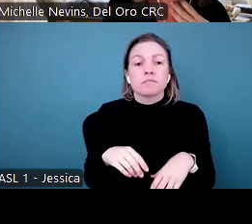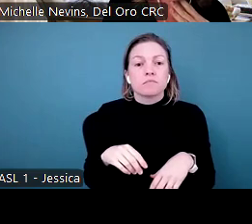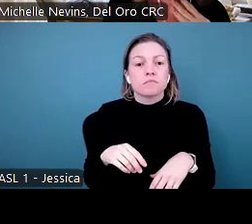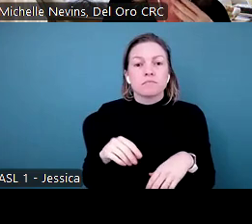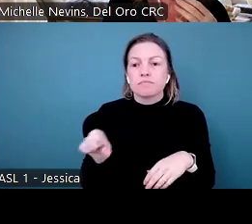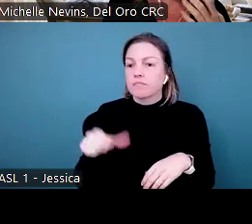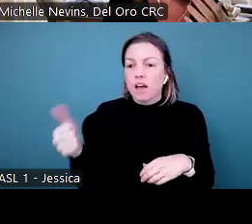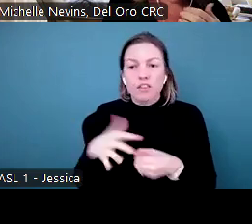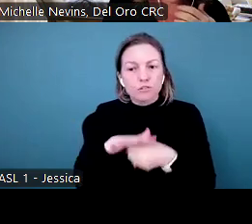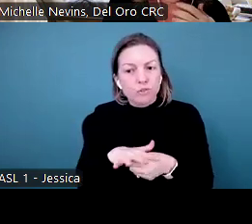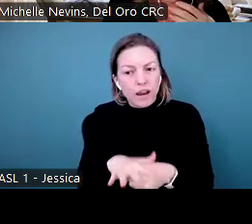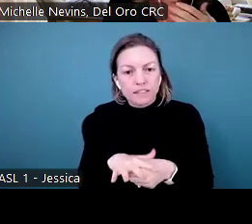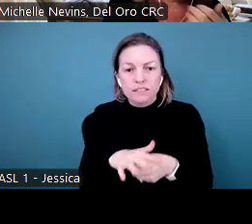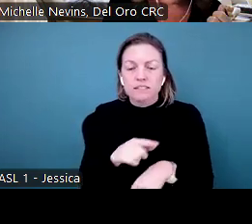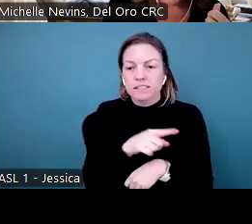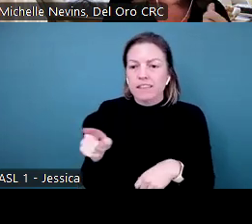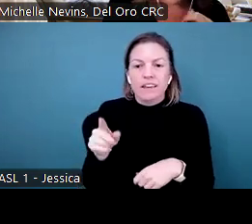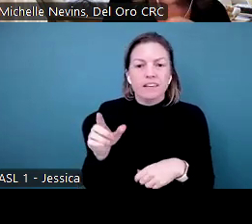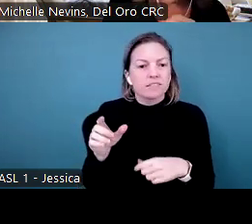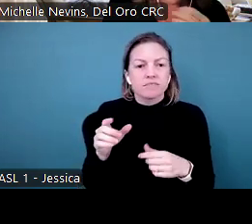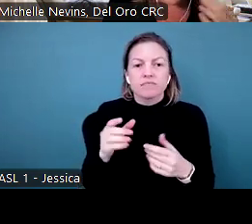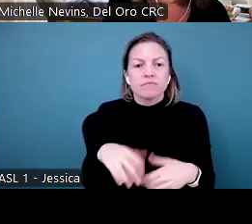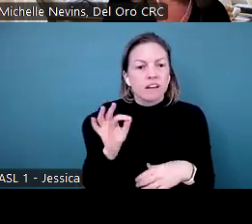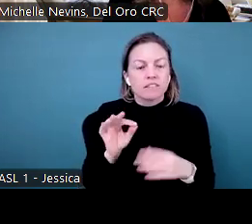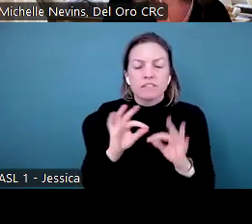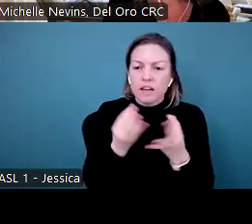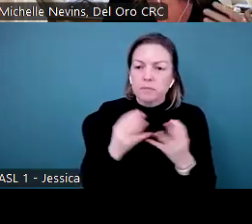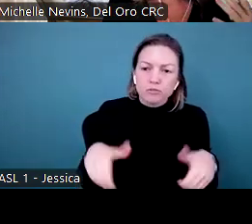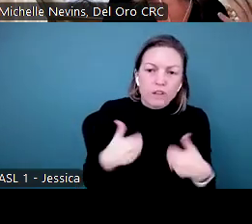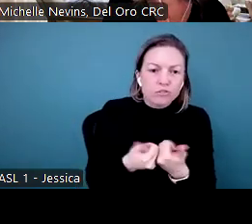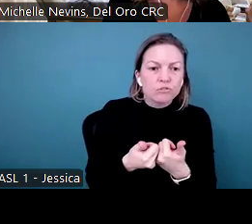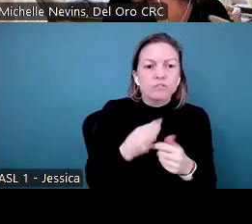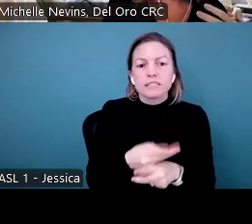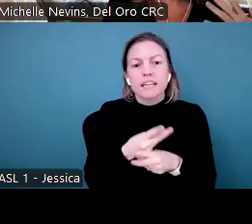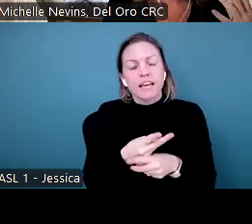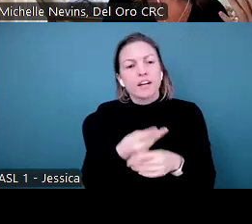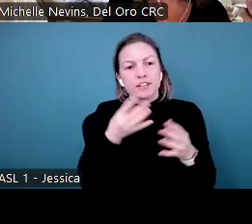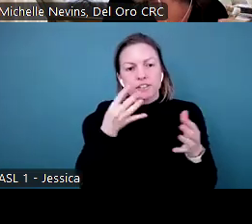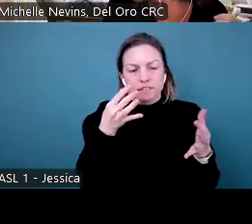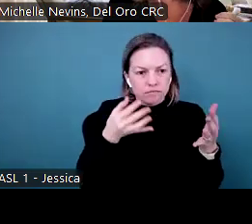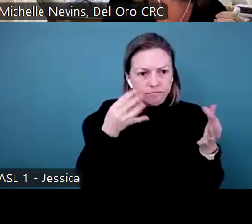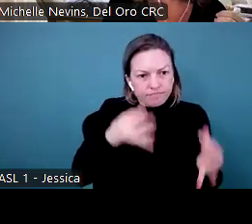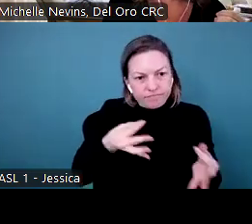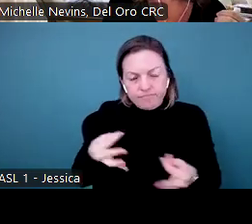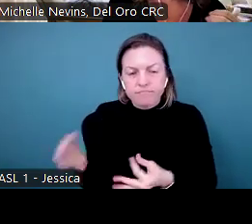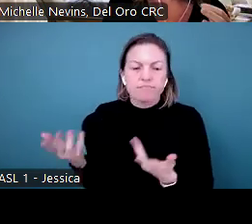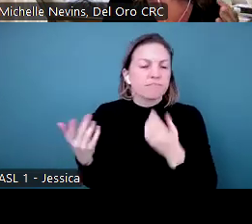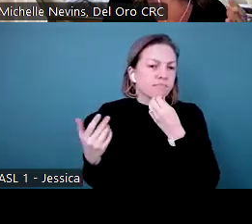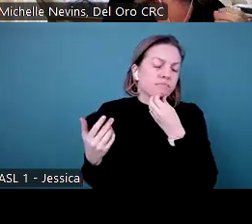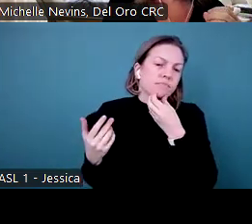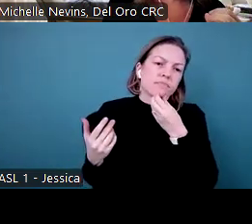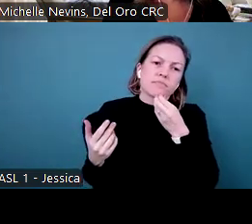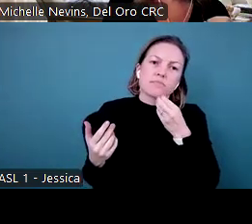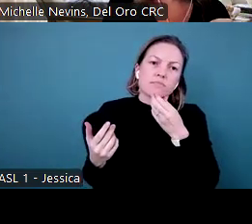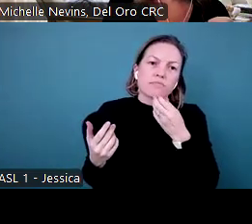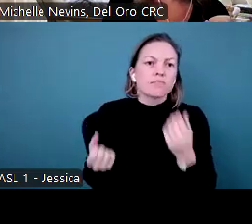caregivers encounter, family challenges, care decisions, the number of